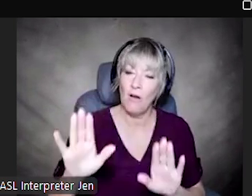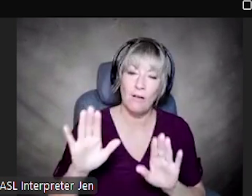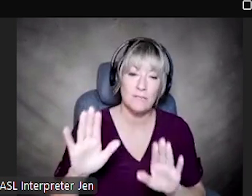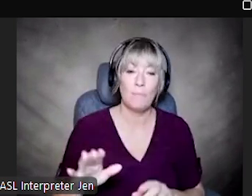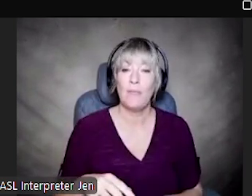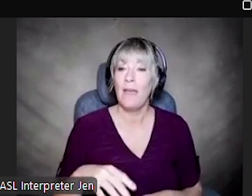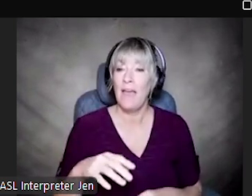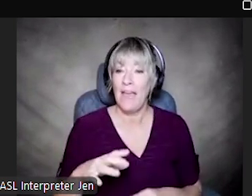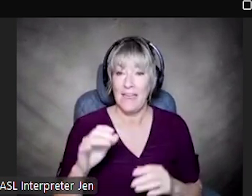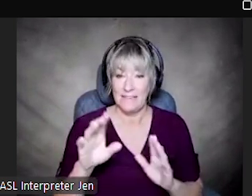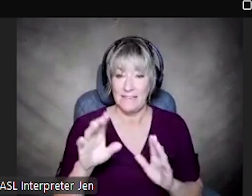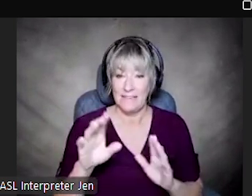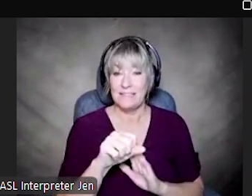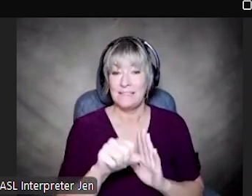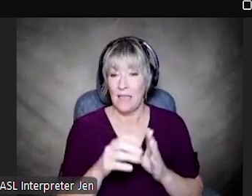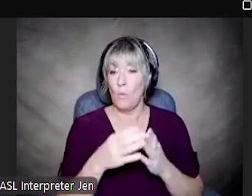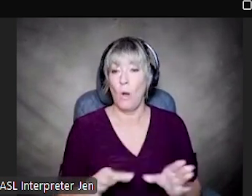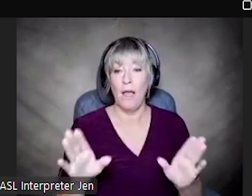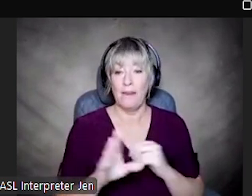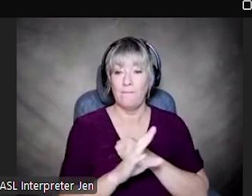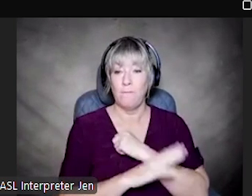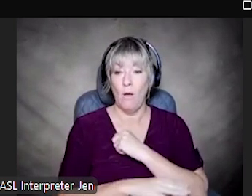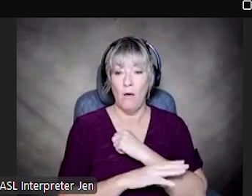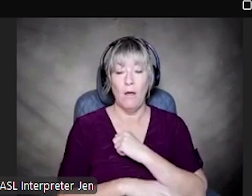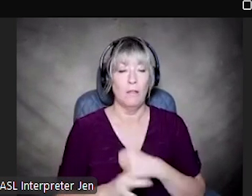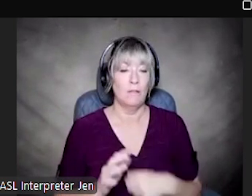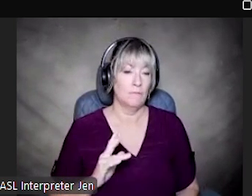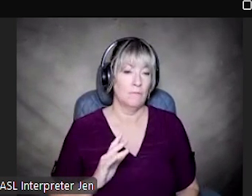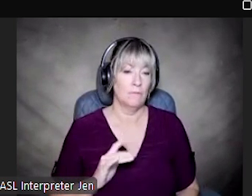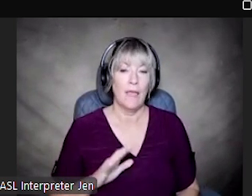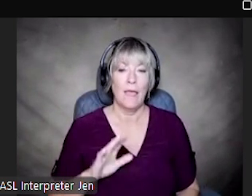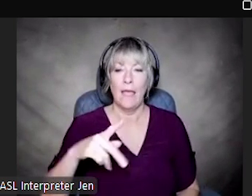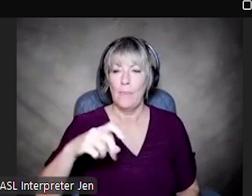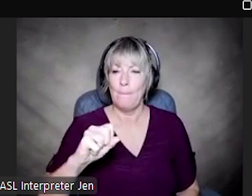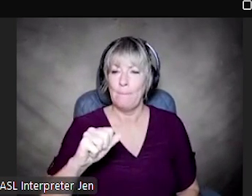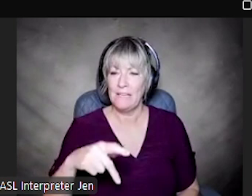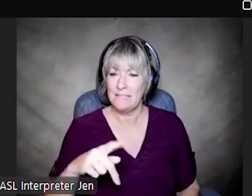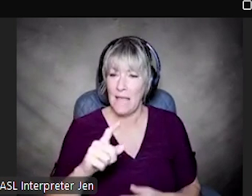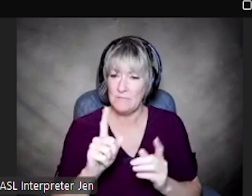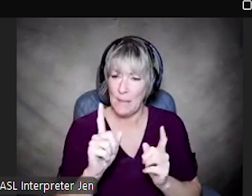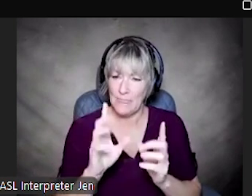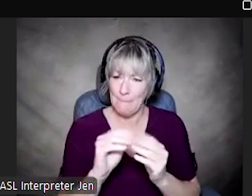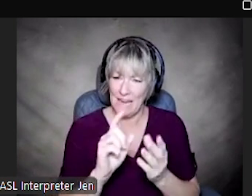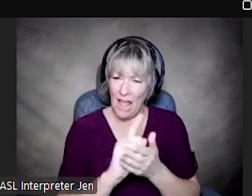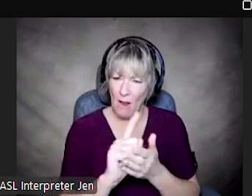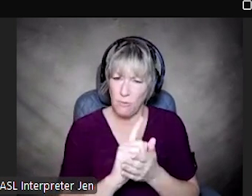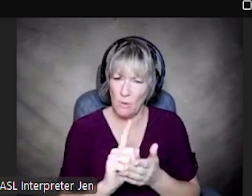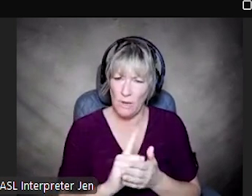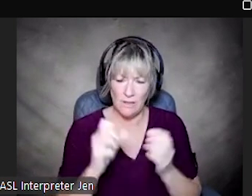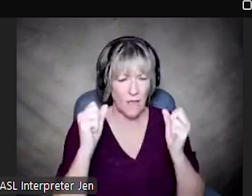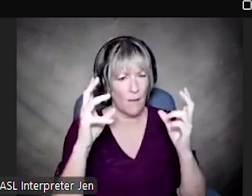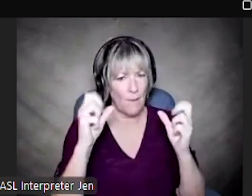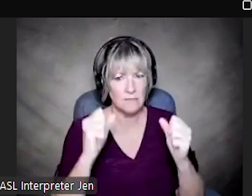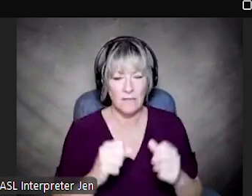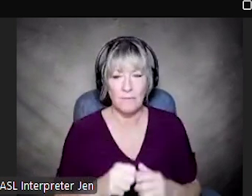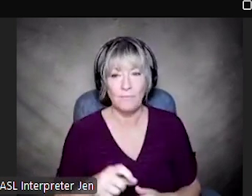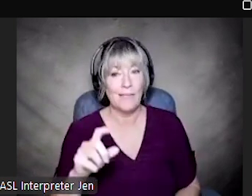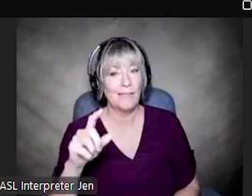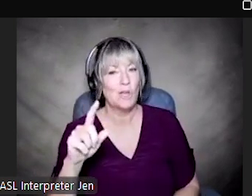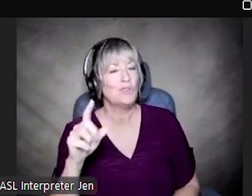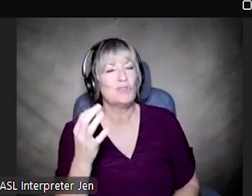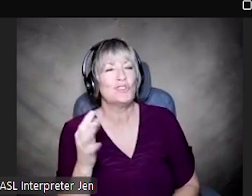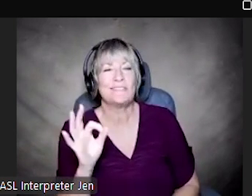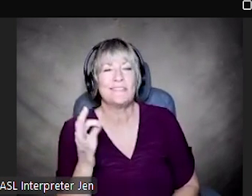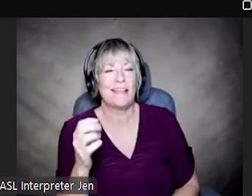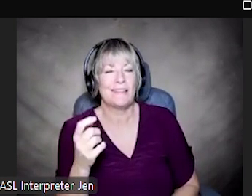that it's going statewide in the fall and that your PSAPs meet weekly, that's incredible. Just 19 of